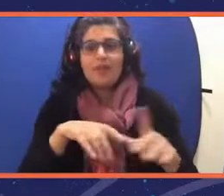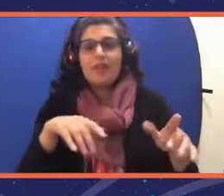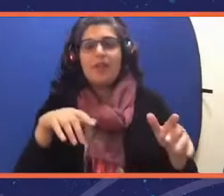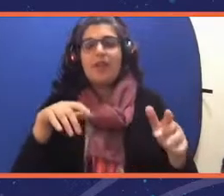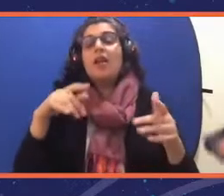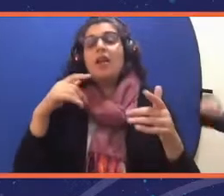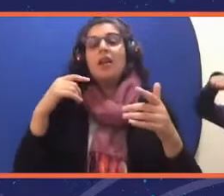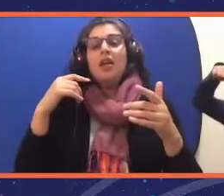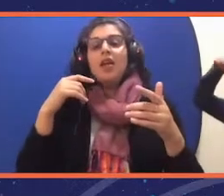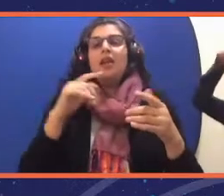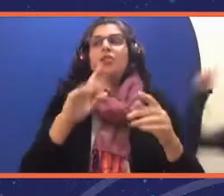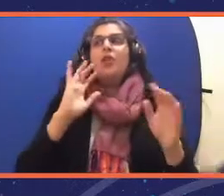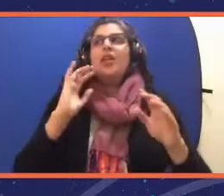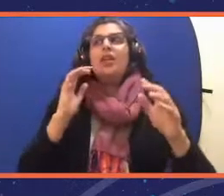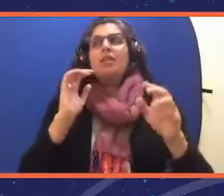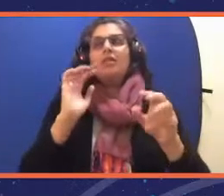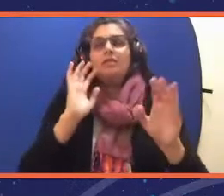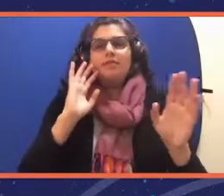and really,